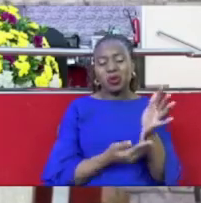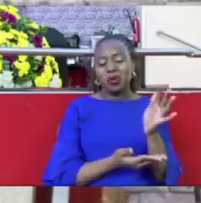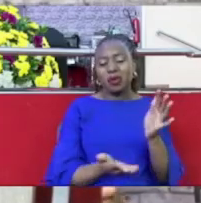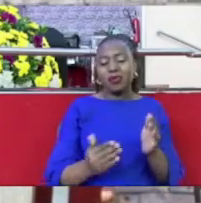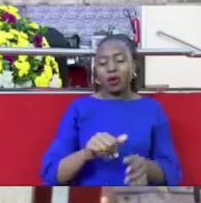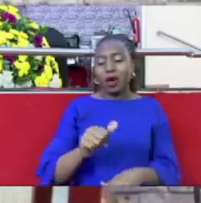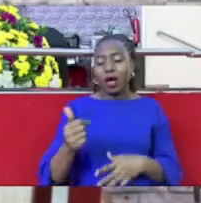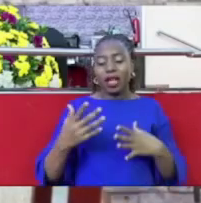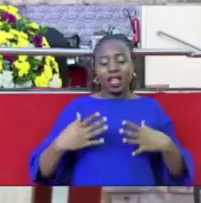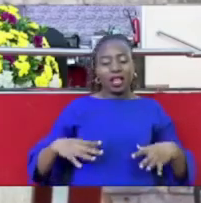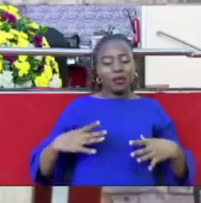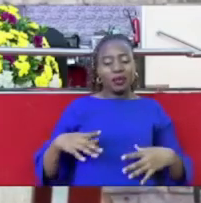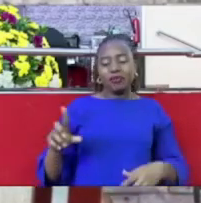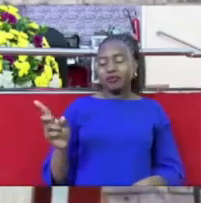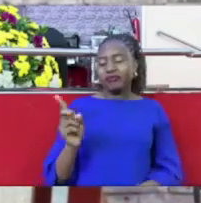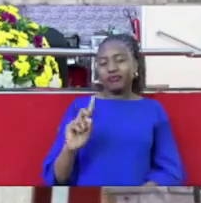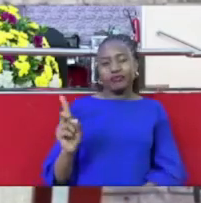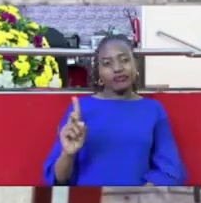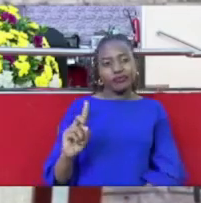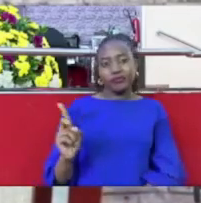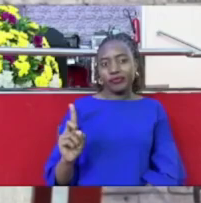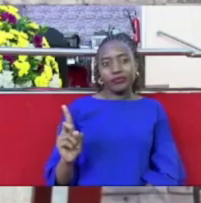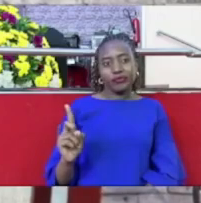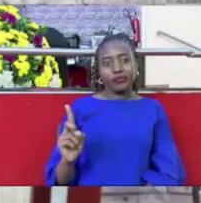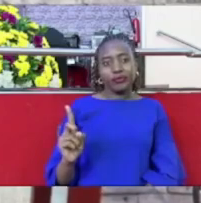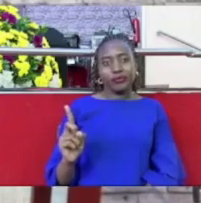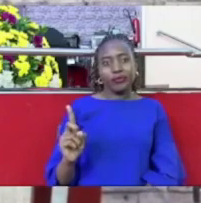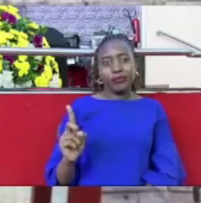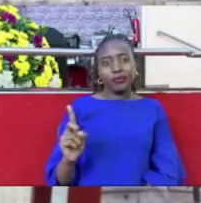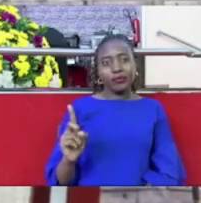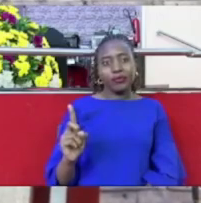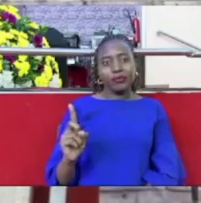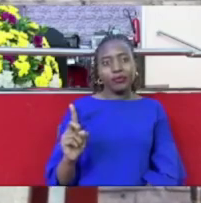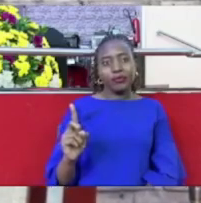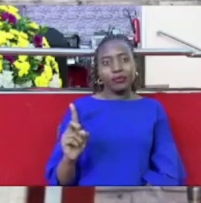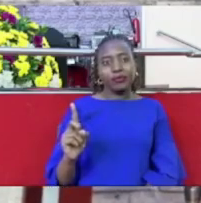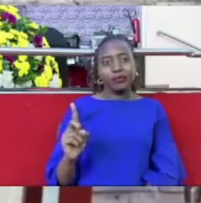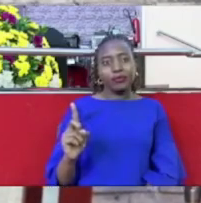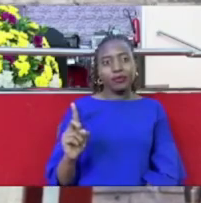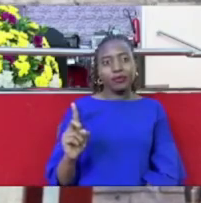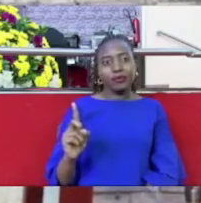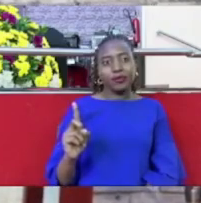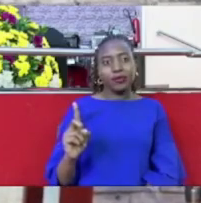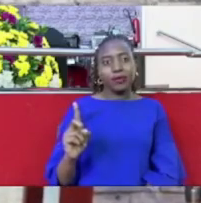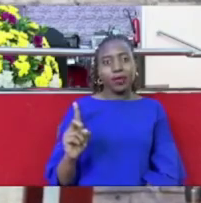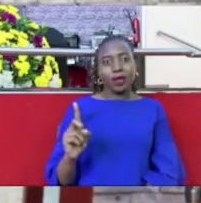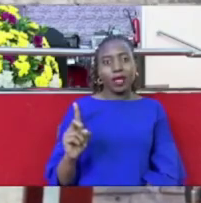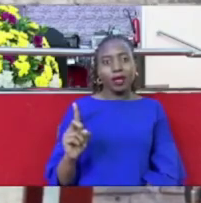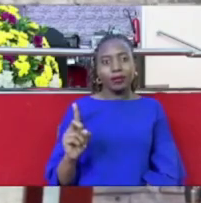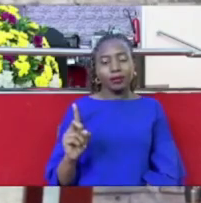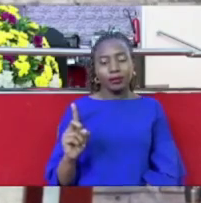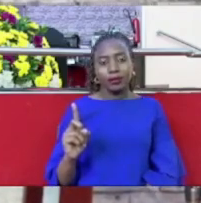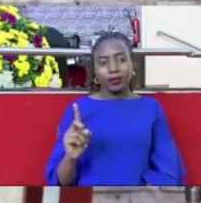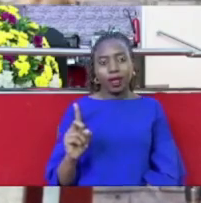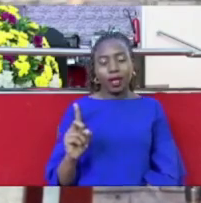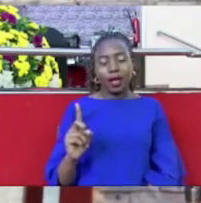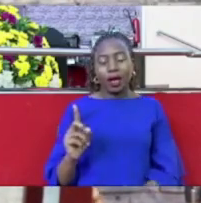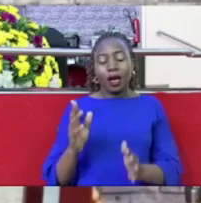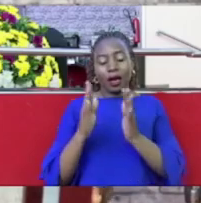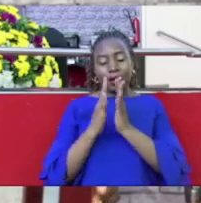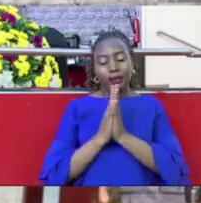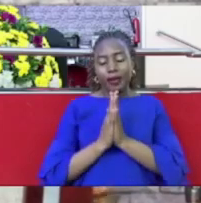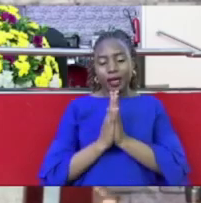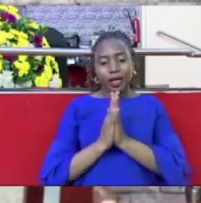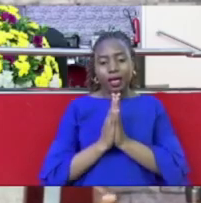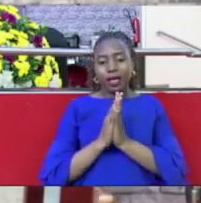jambo la kujionyesha mbele ya wengine. Or something we can say we have been marked present in a